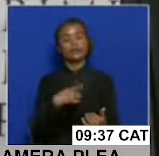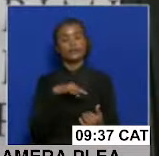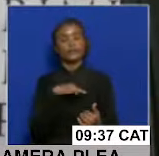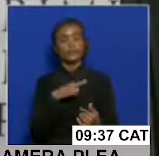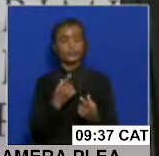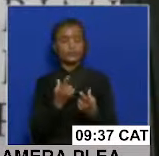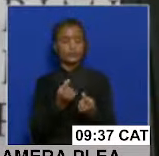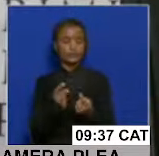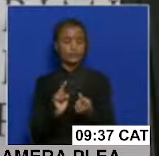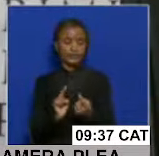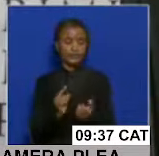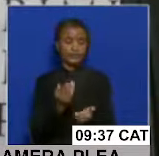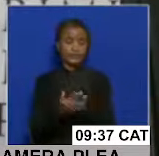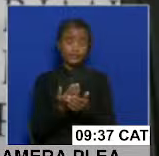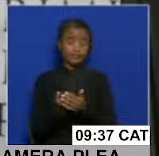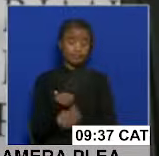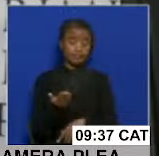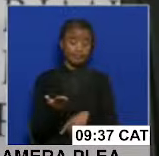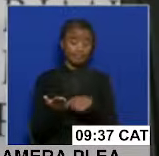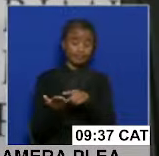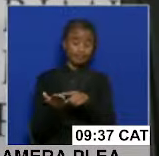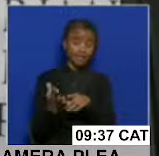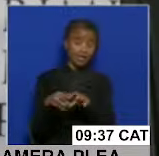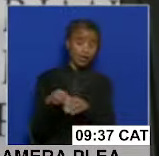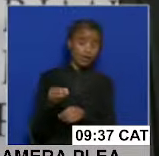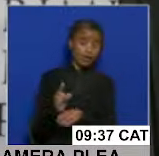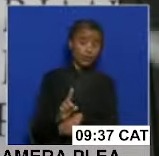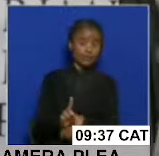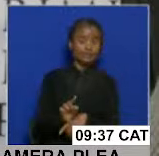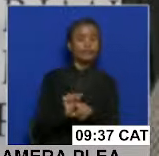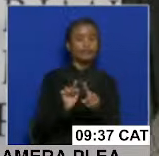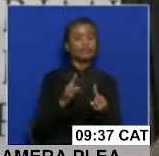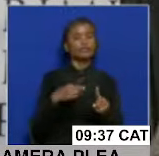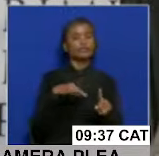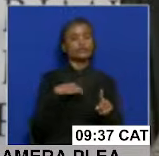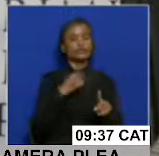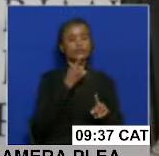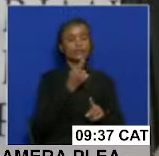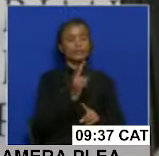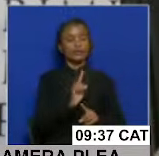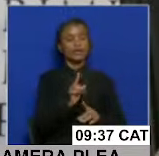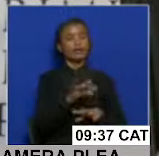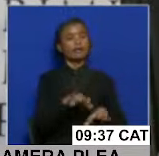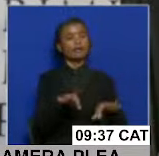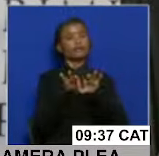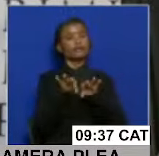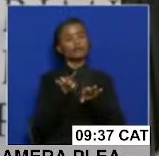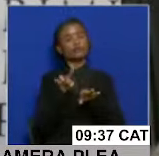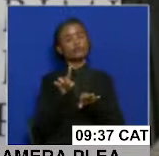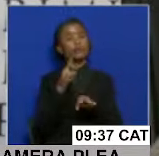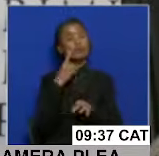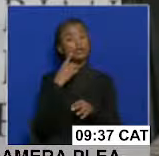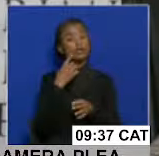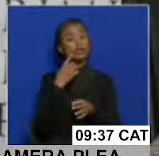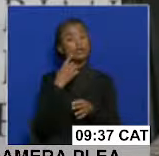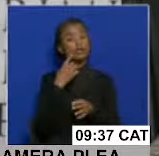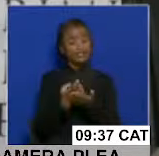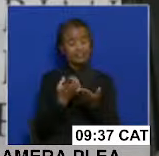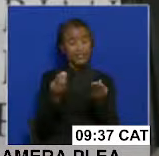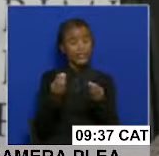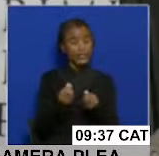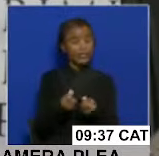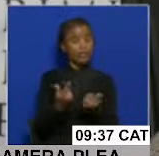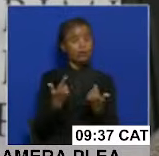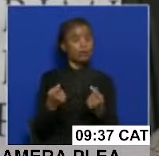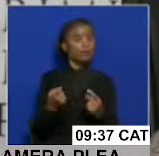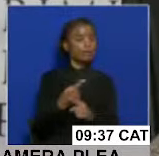application, that that would not detract from the value of her evidence. And I think, as I've previously indicated,